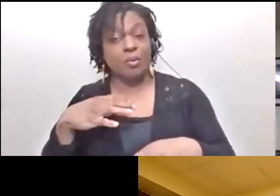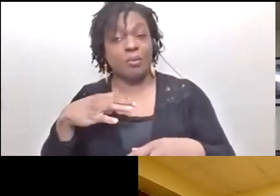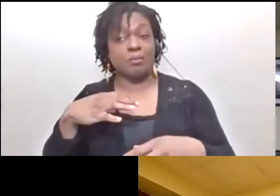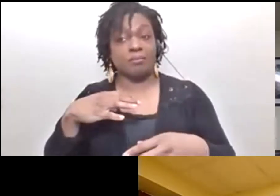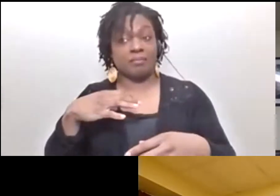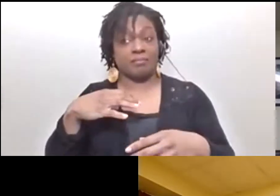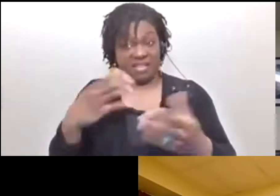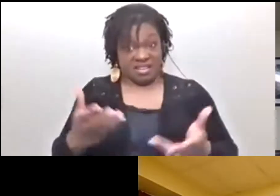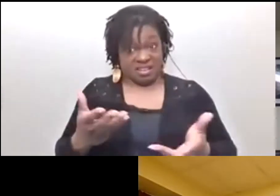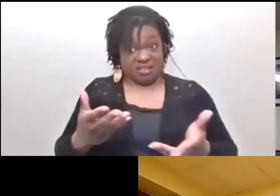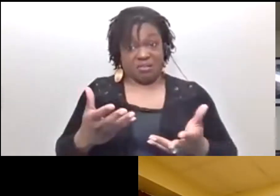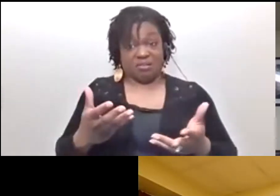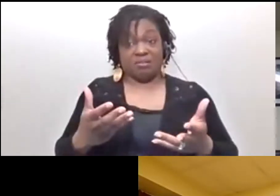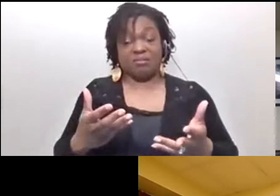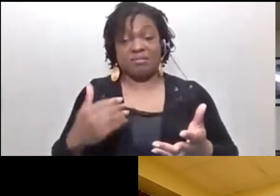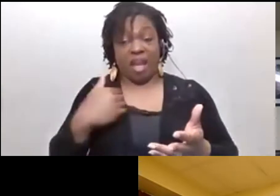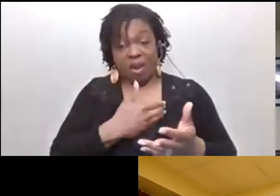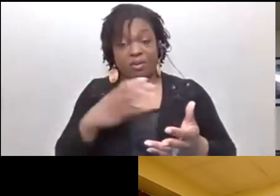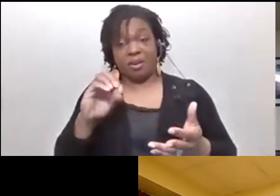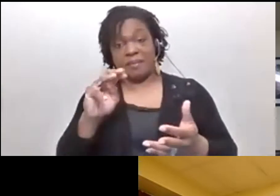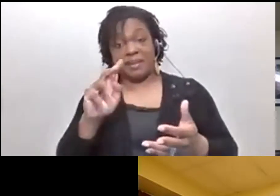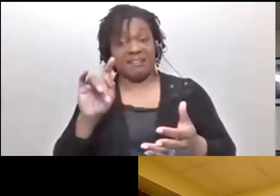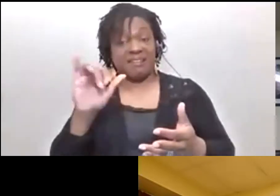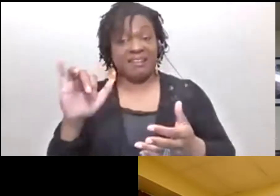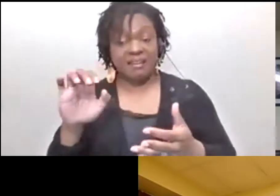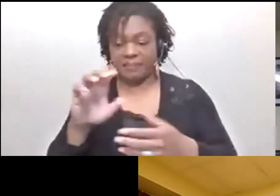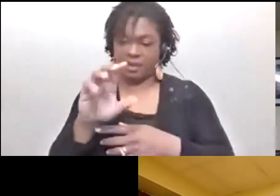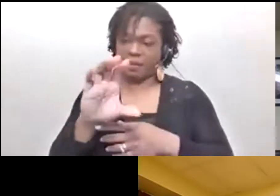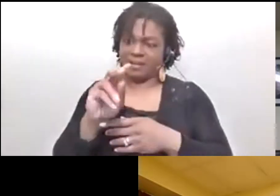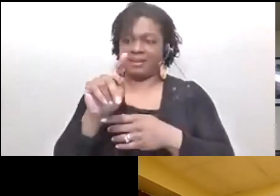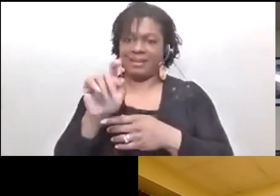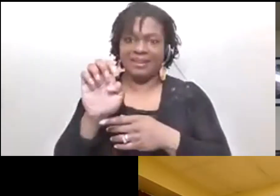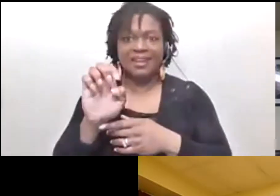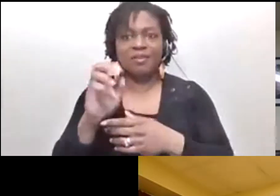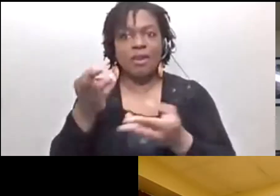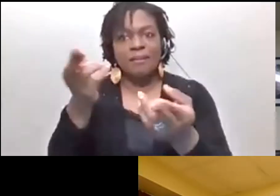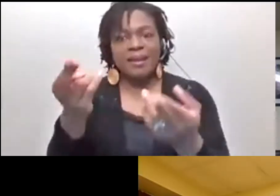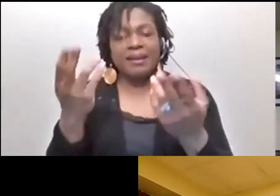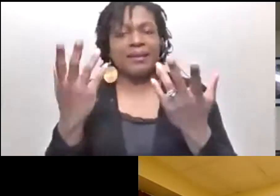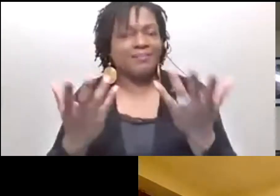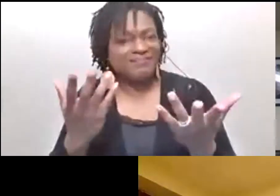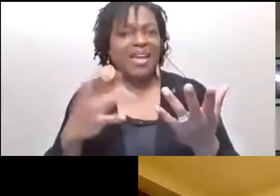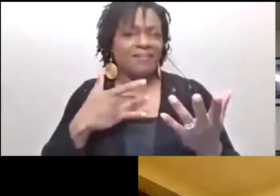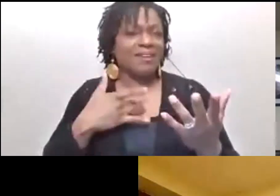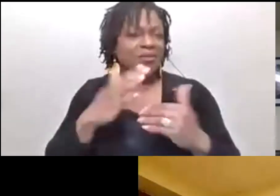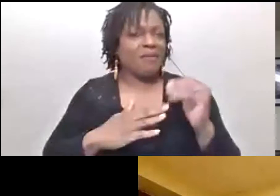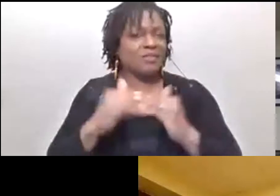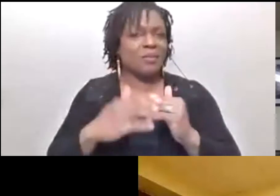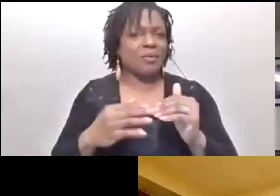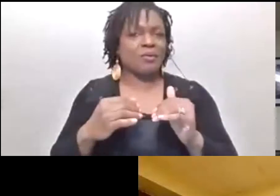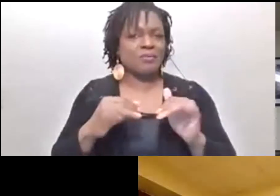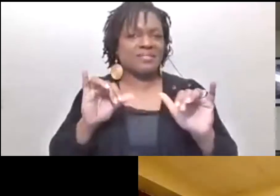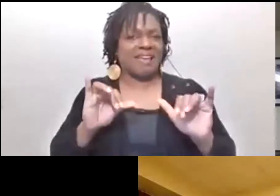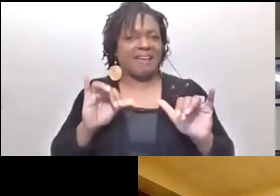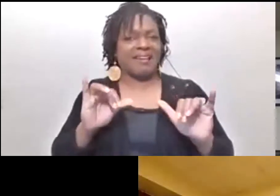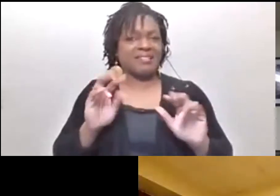would support, I guess I would feel most comfortable if we just maintain keeping an eye on